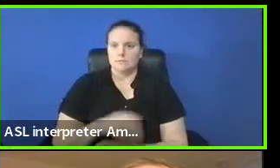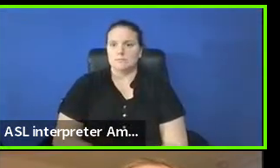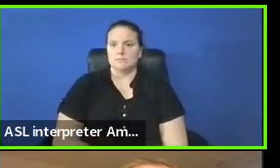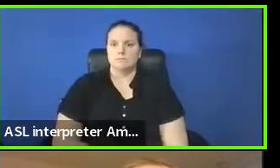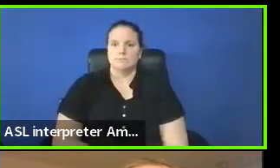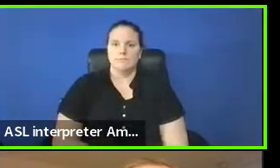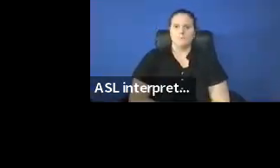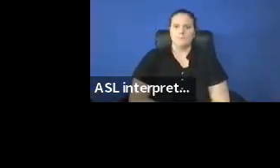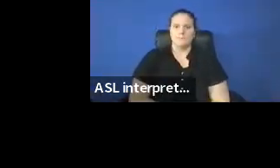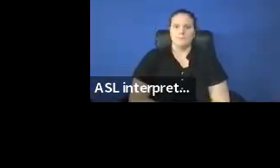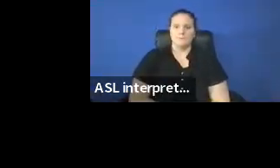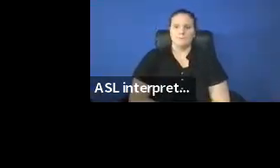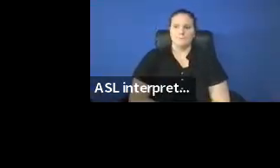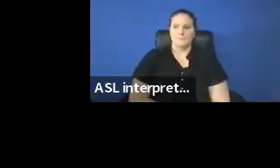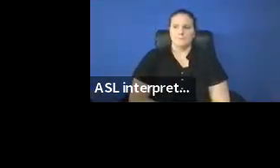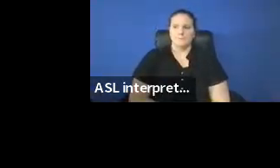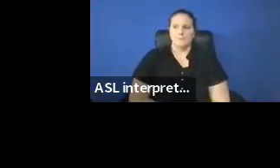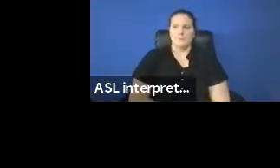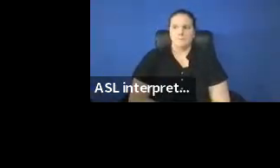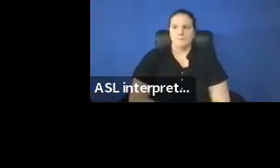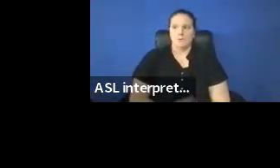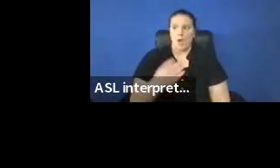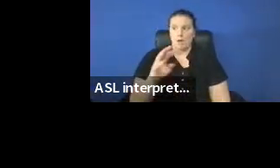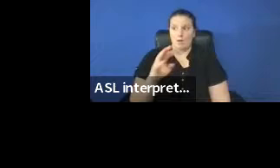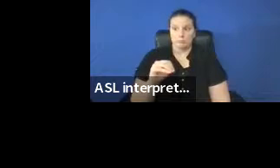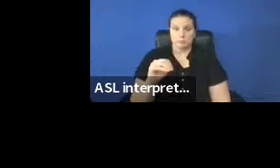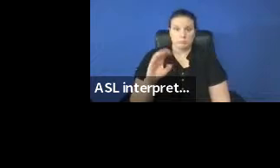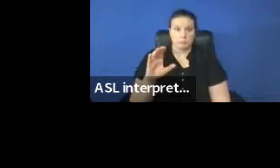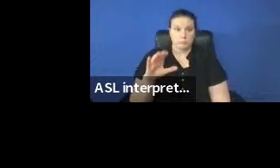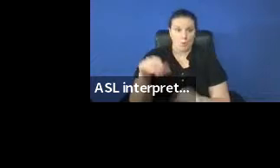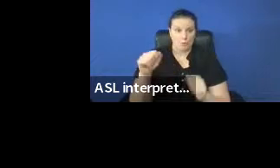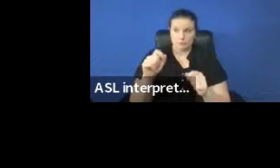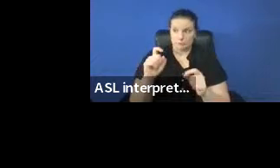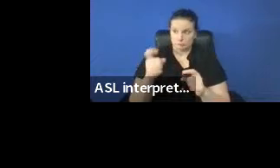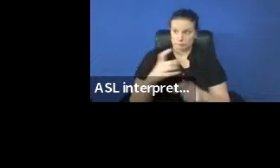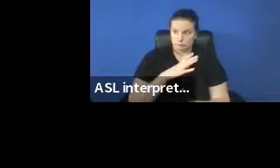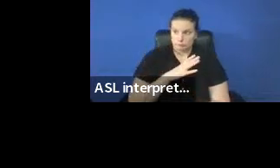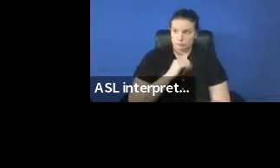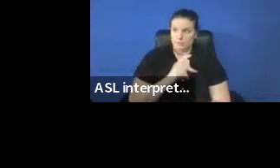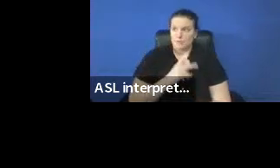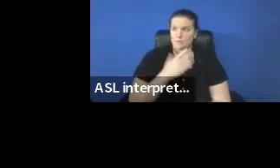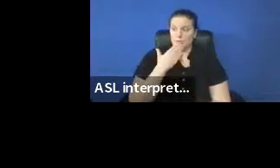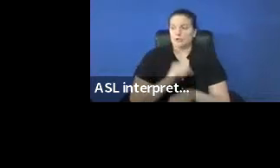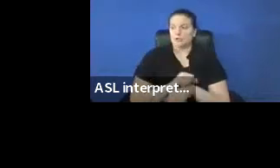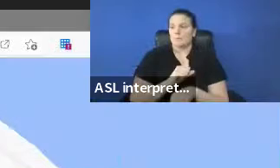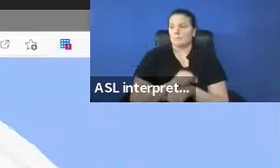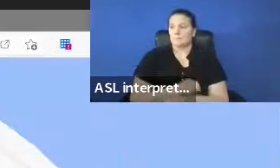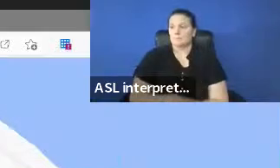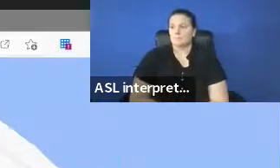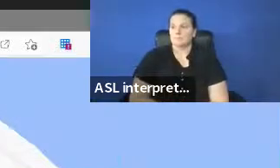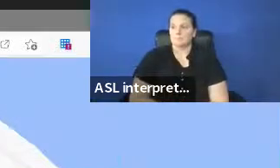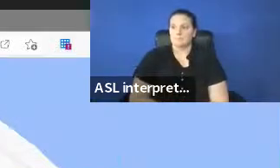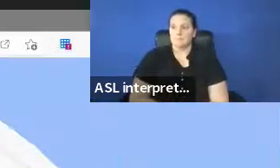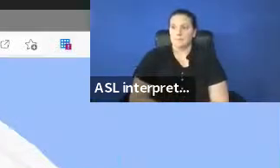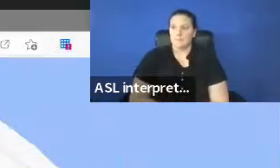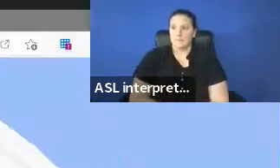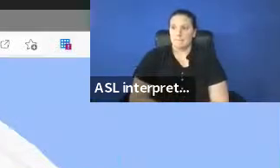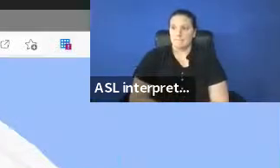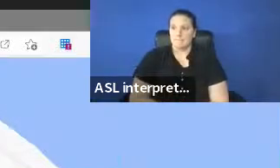you made Tom a co-host? Looks like he did. You did. Good job. You're way ahead.